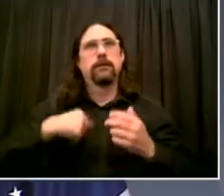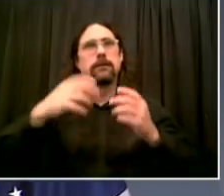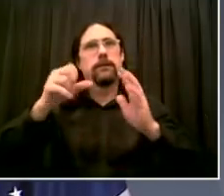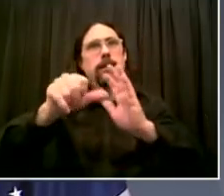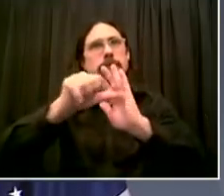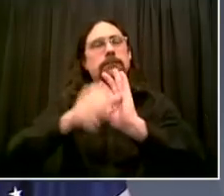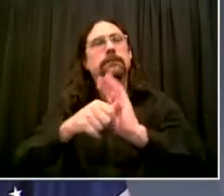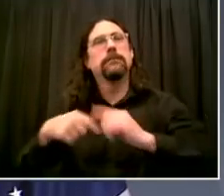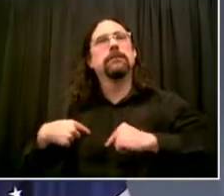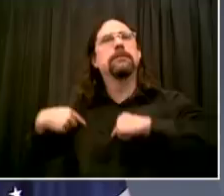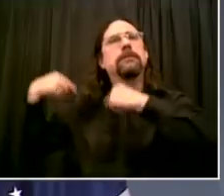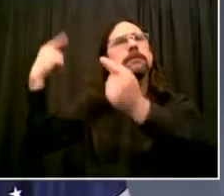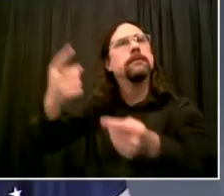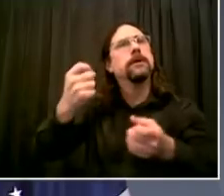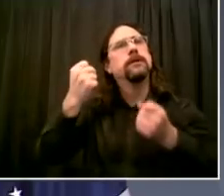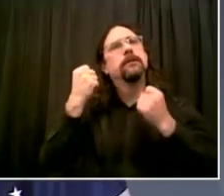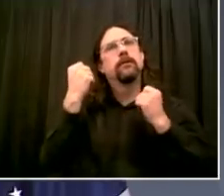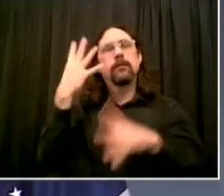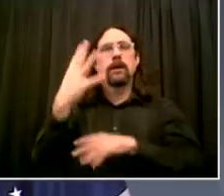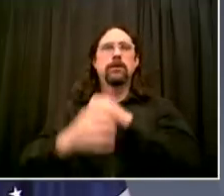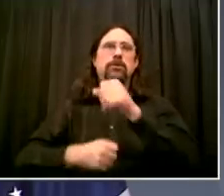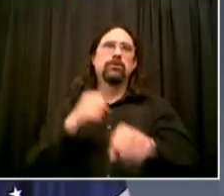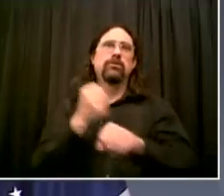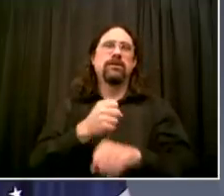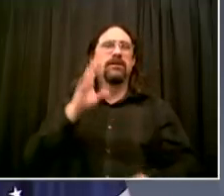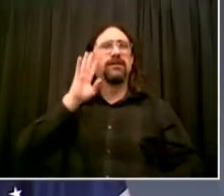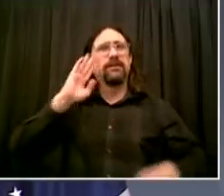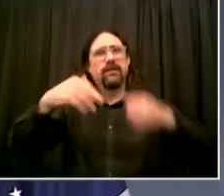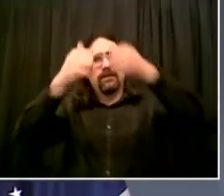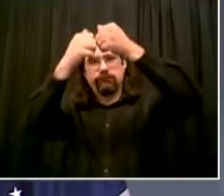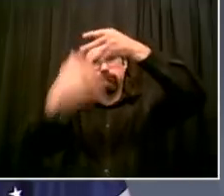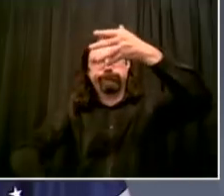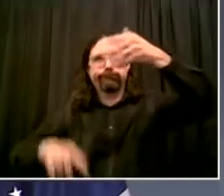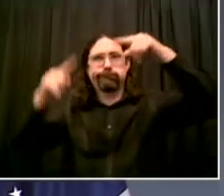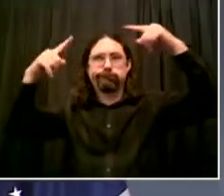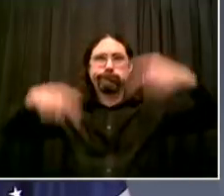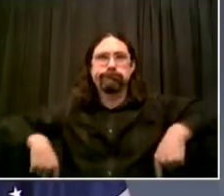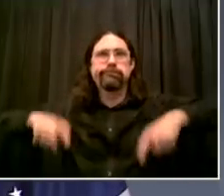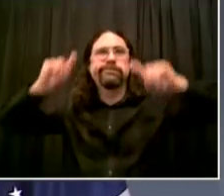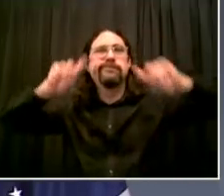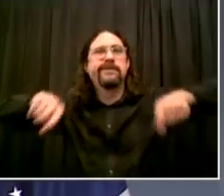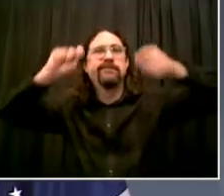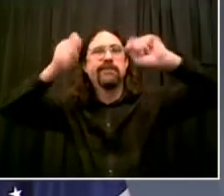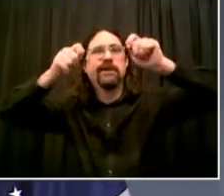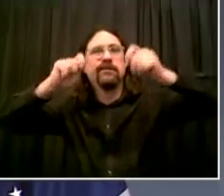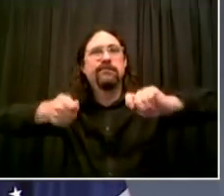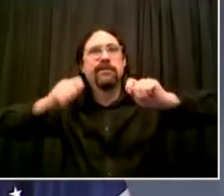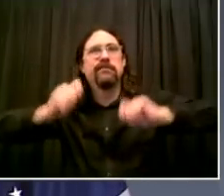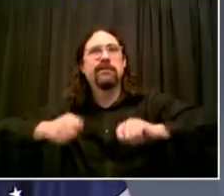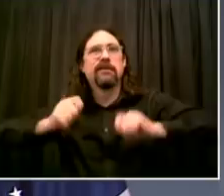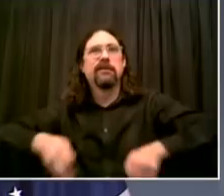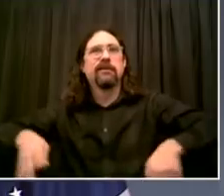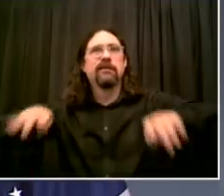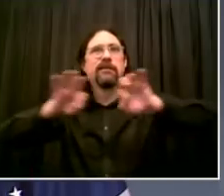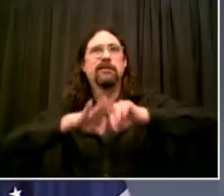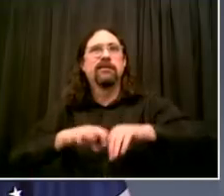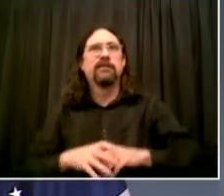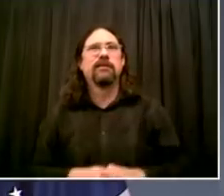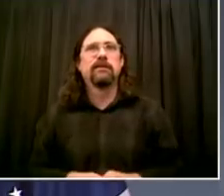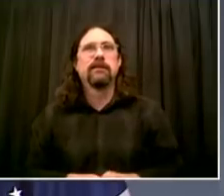including too often the, I think, fundamentally inappropriate overuse of power by police